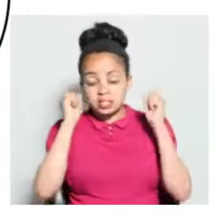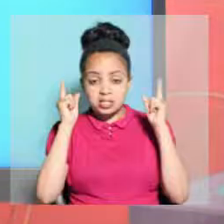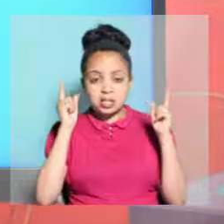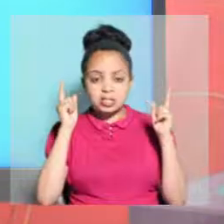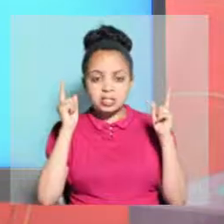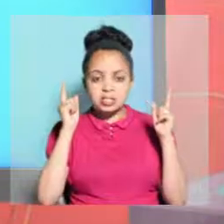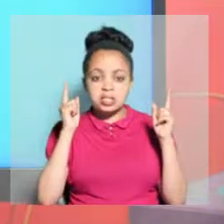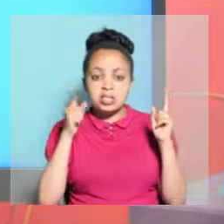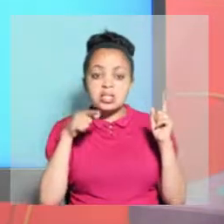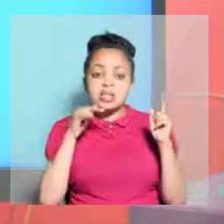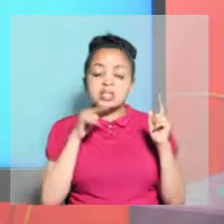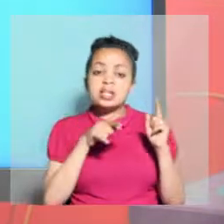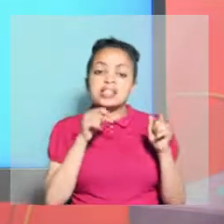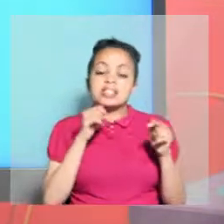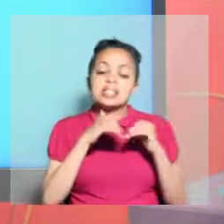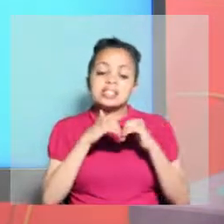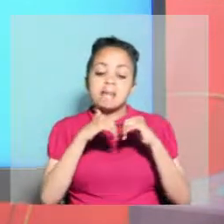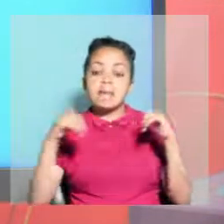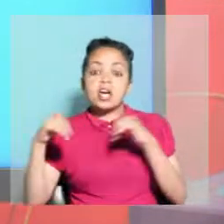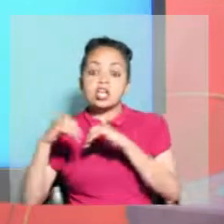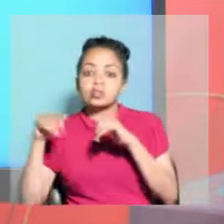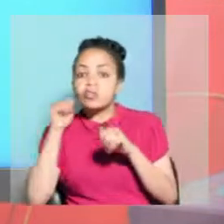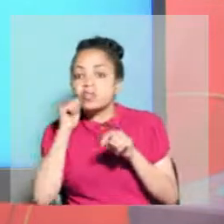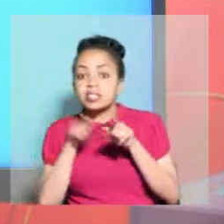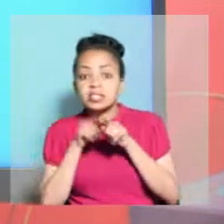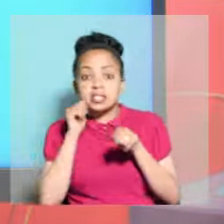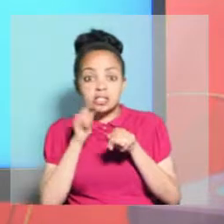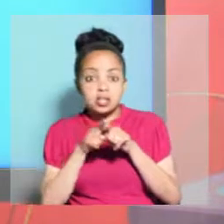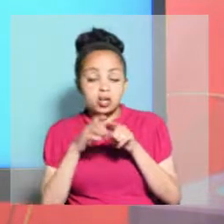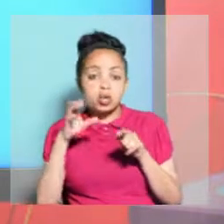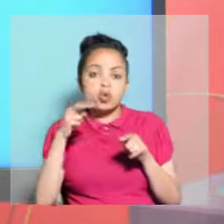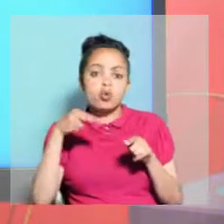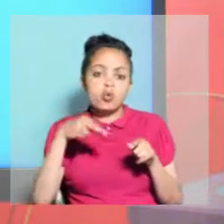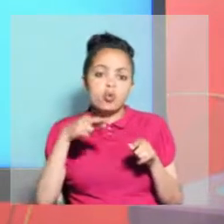is there is a separation of sister chromatid,